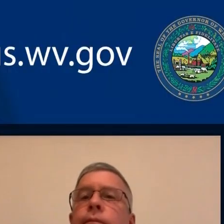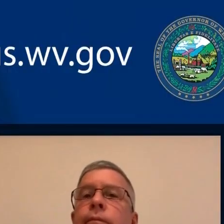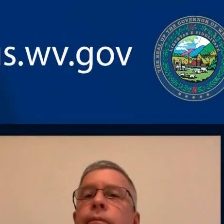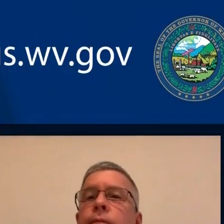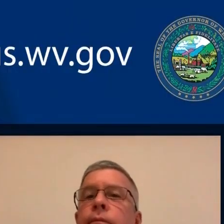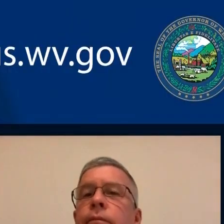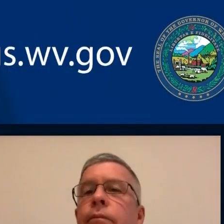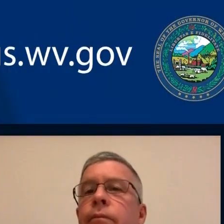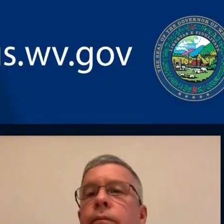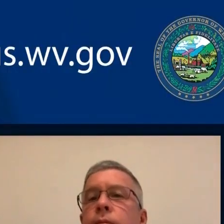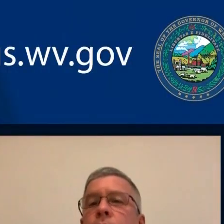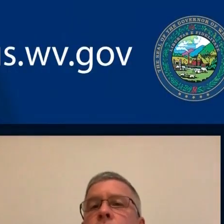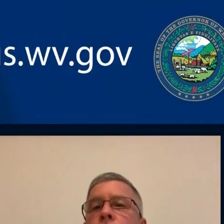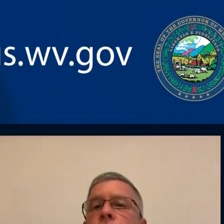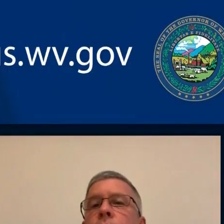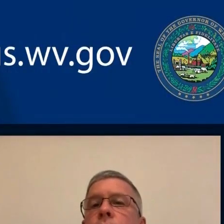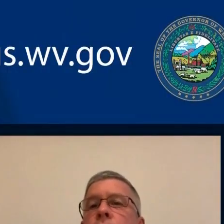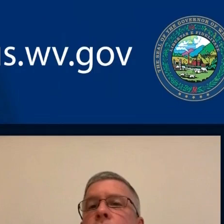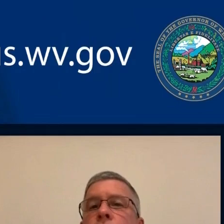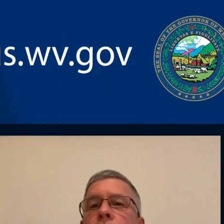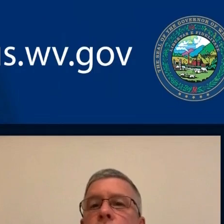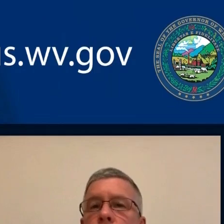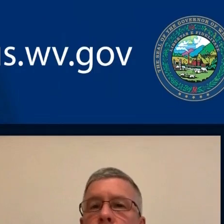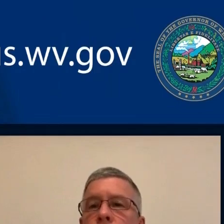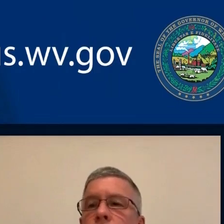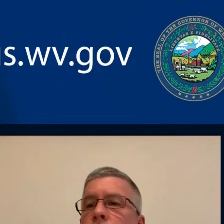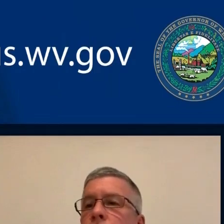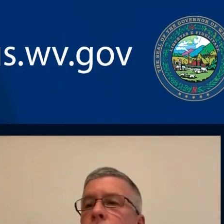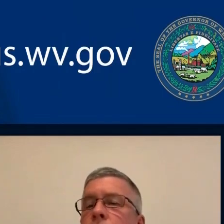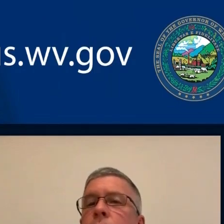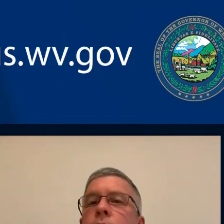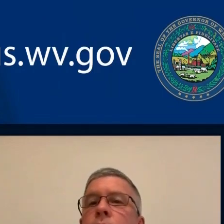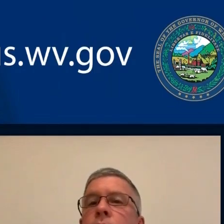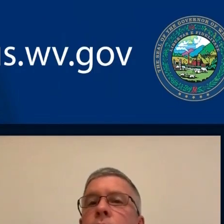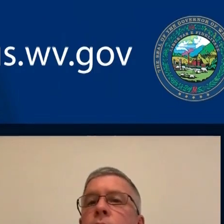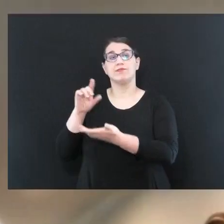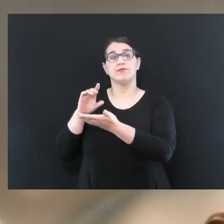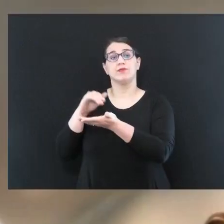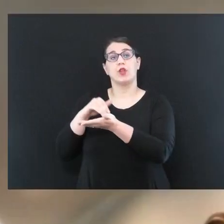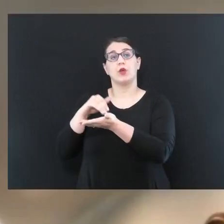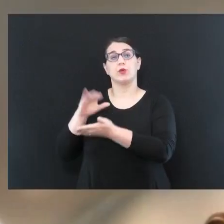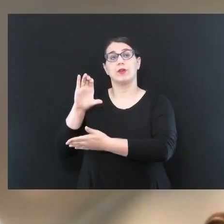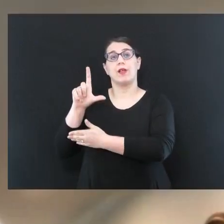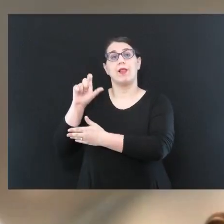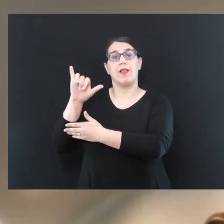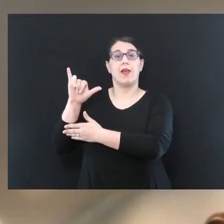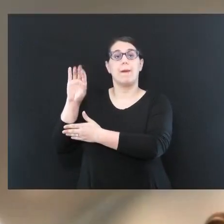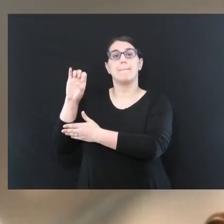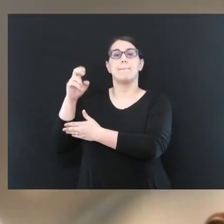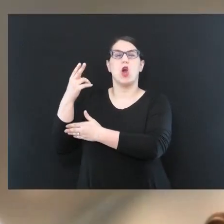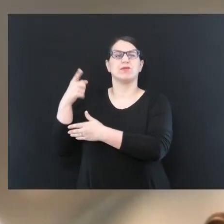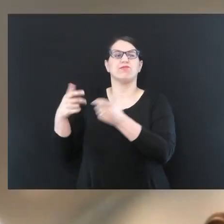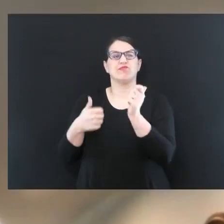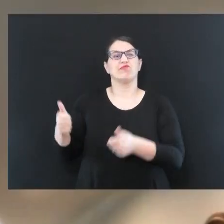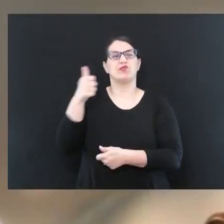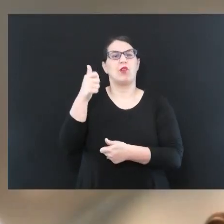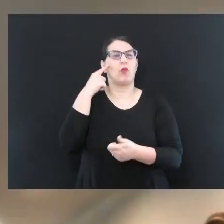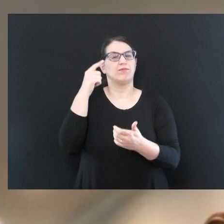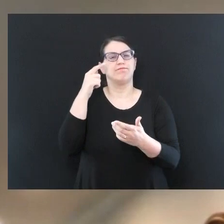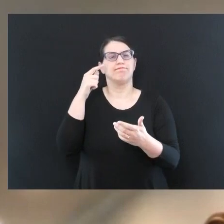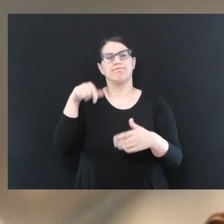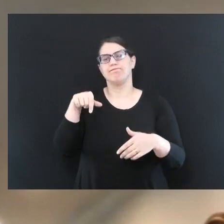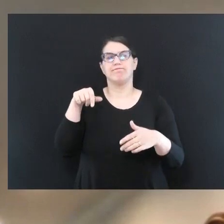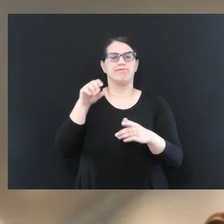Clay Marsh, our coronavirus czar. Well, good afternoon. It's great to be back with everybody. I want